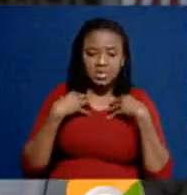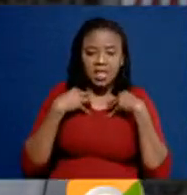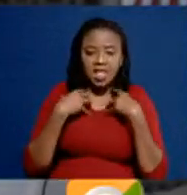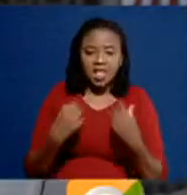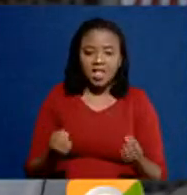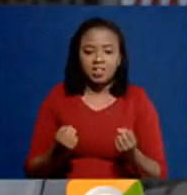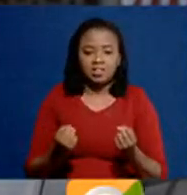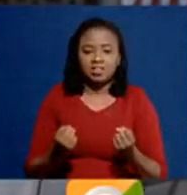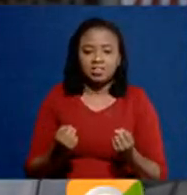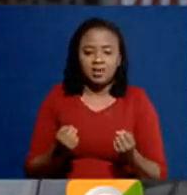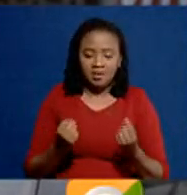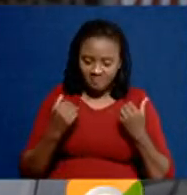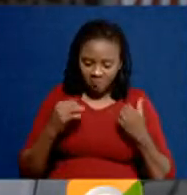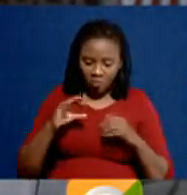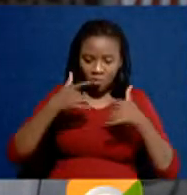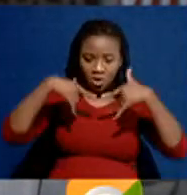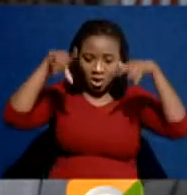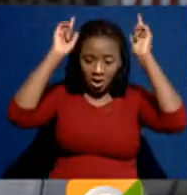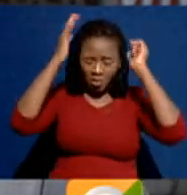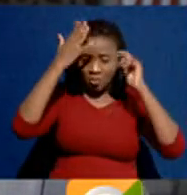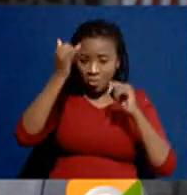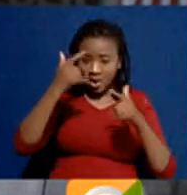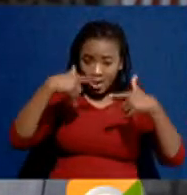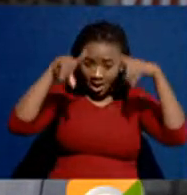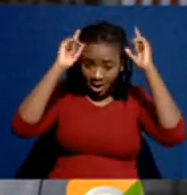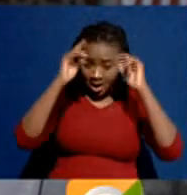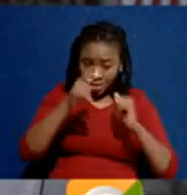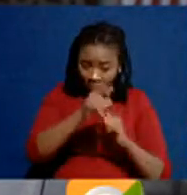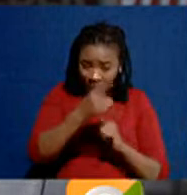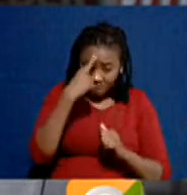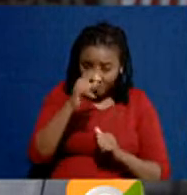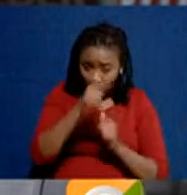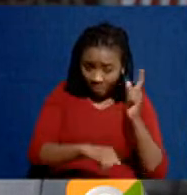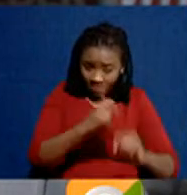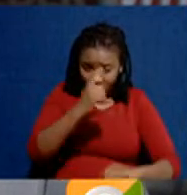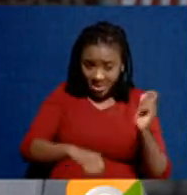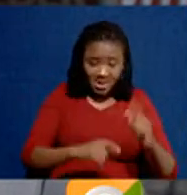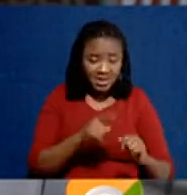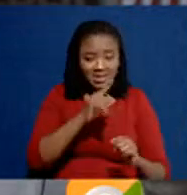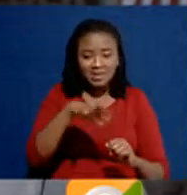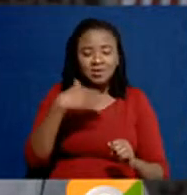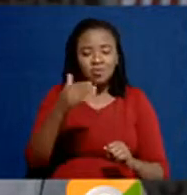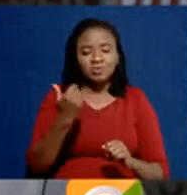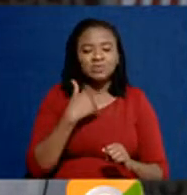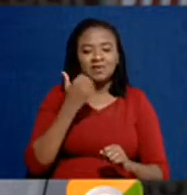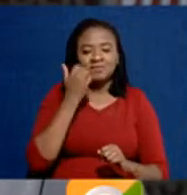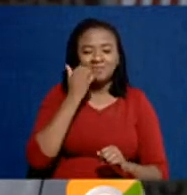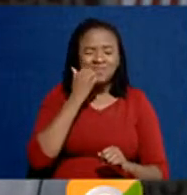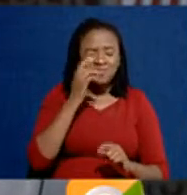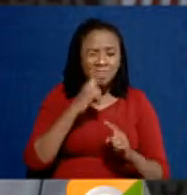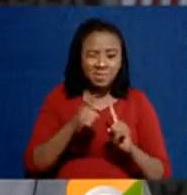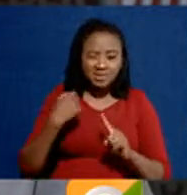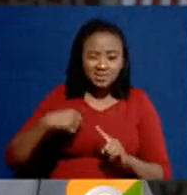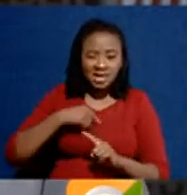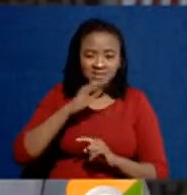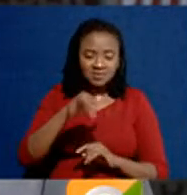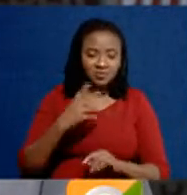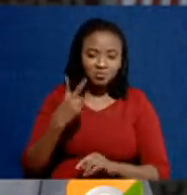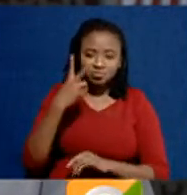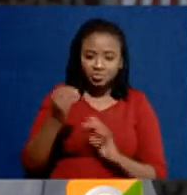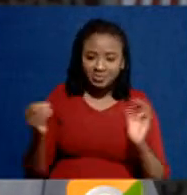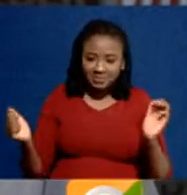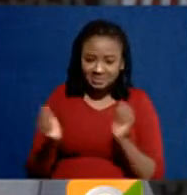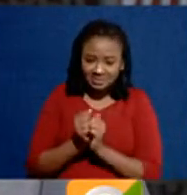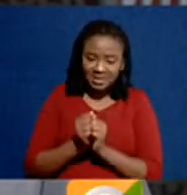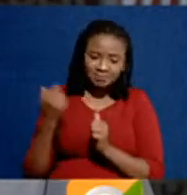cows are susceptible to a lot of diseases. Since 2010, we decided to arrest this issue